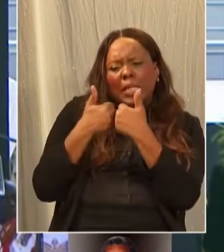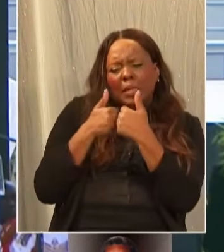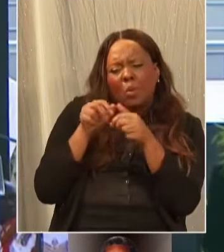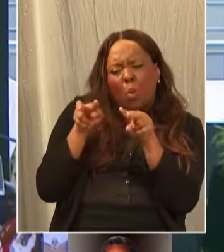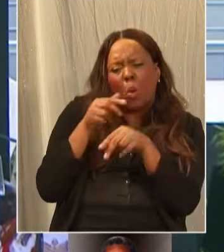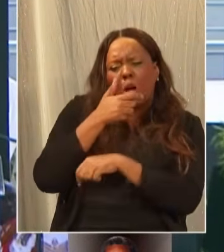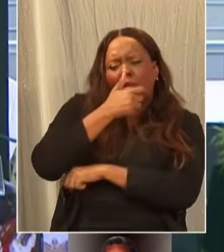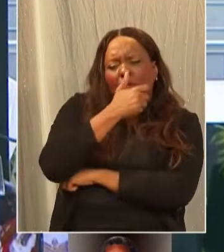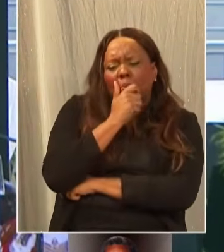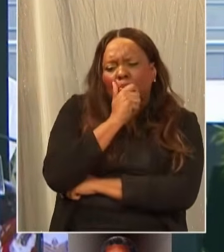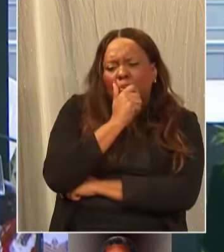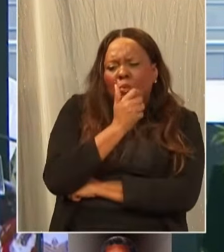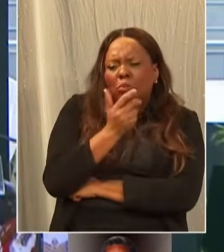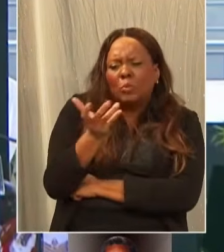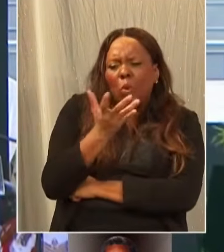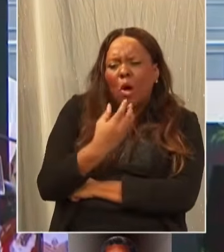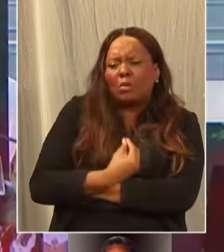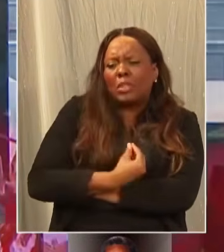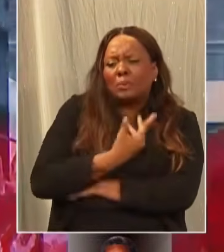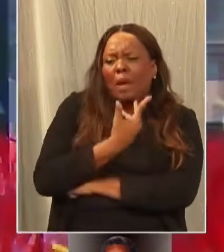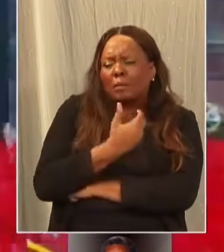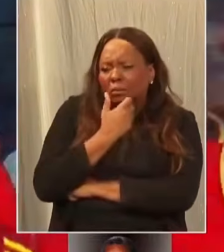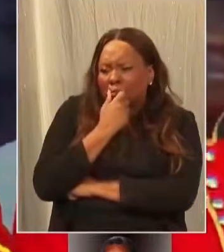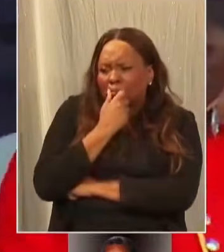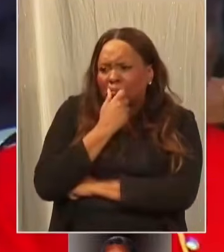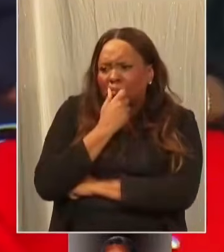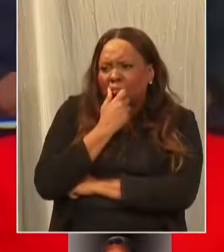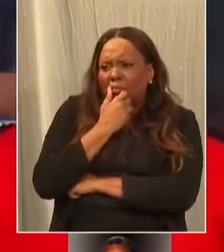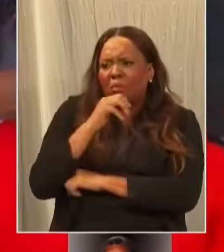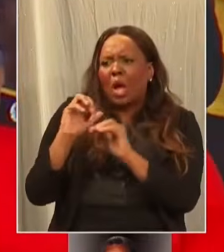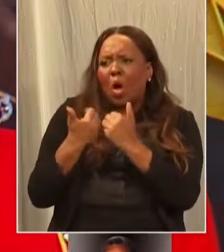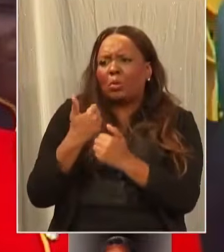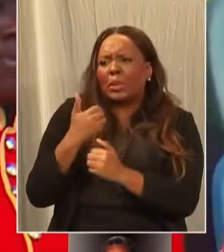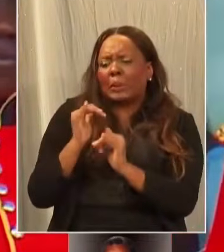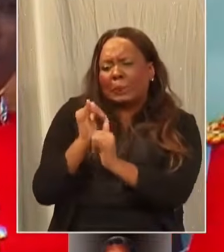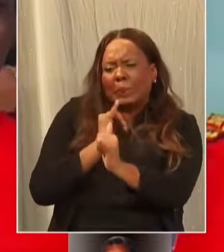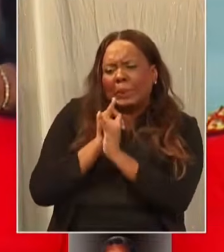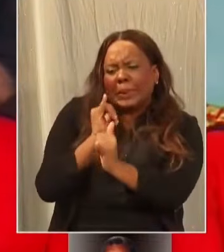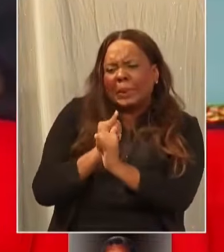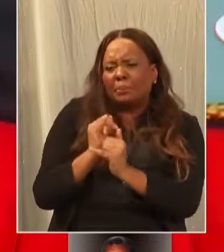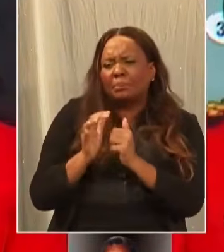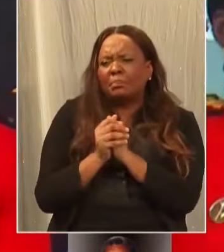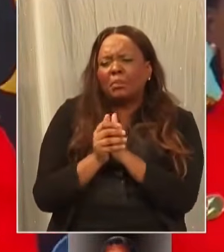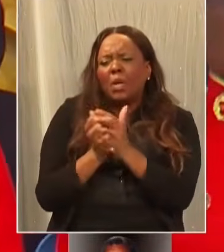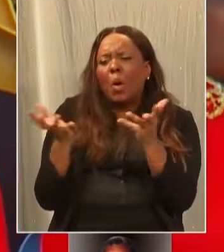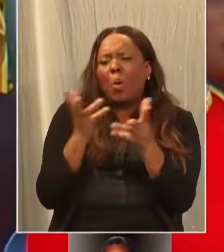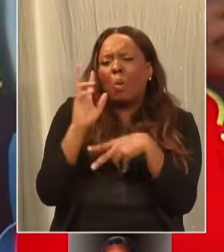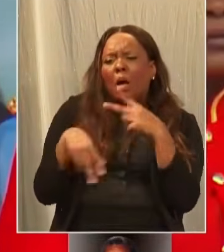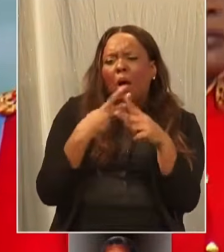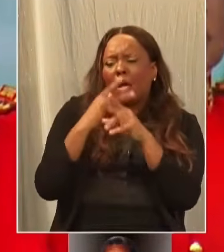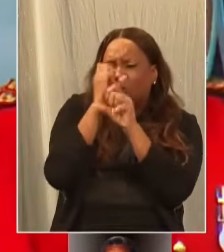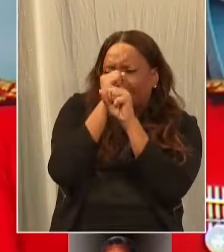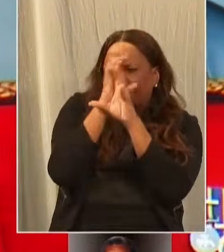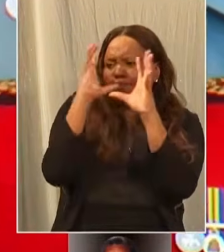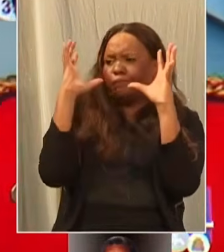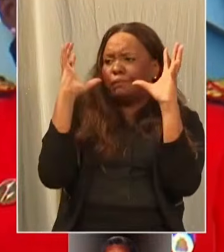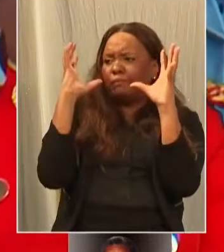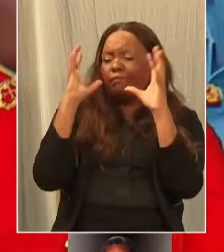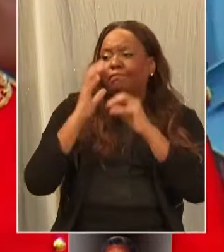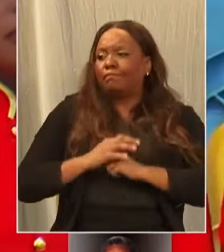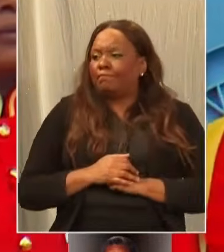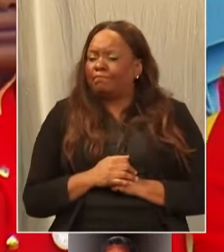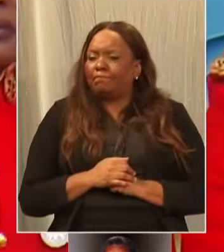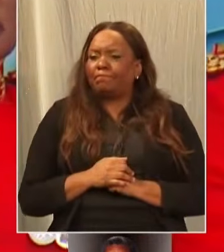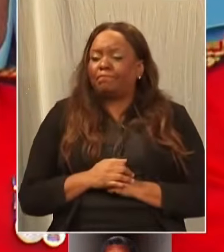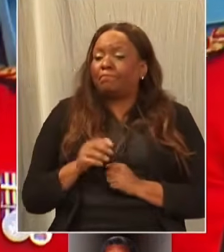inner drive compelled him to reach such heights? What vision inspired him each